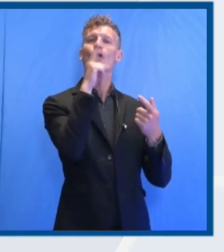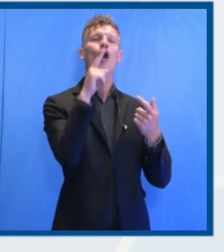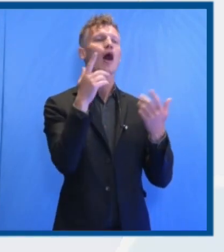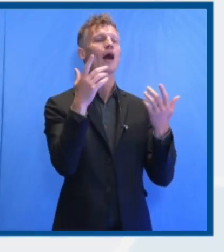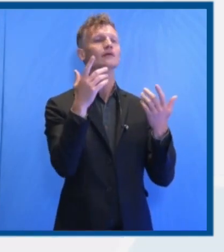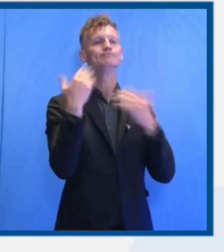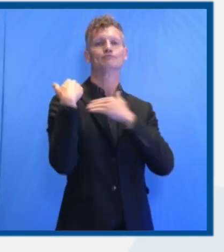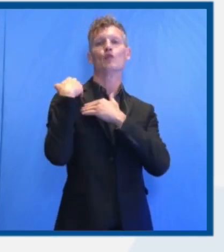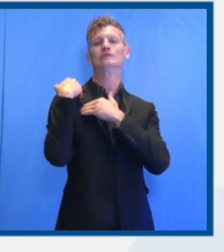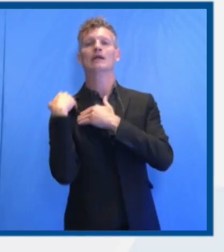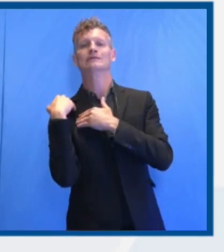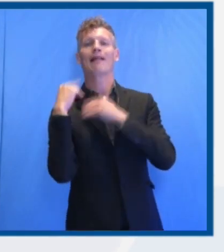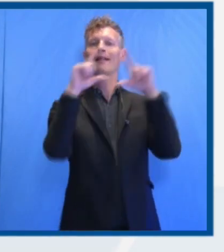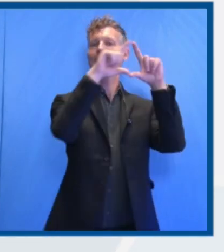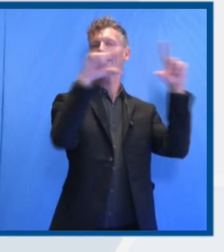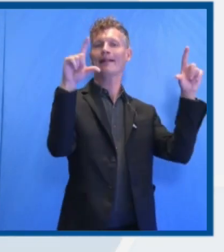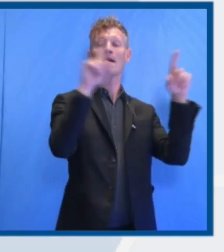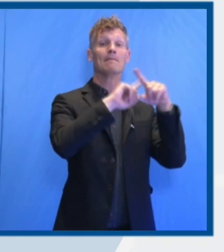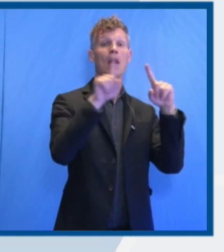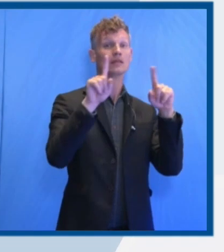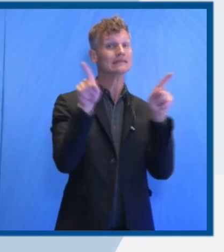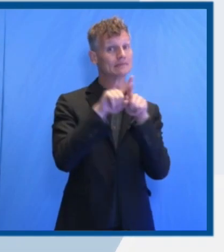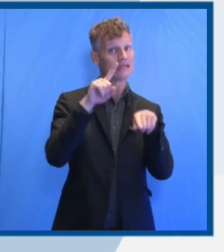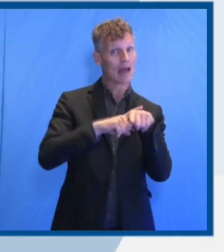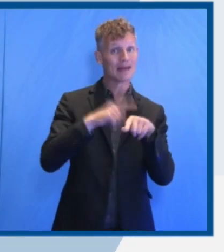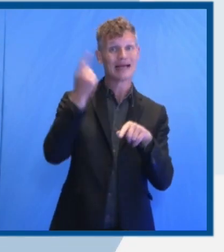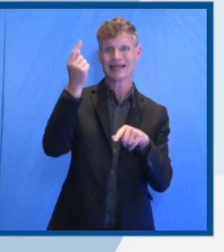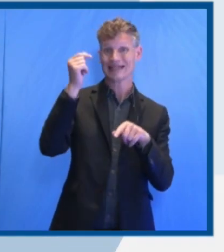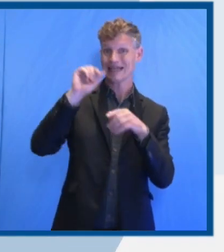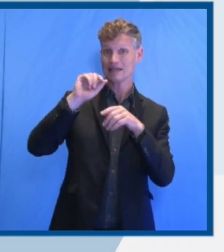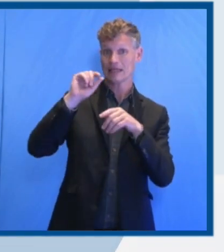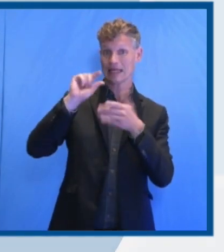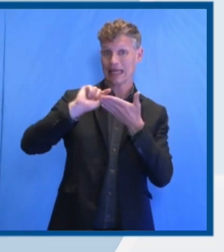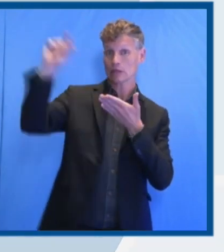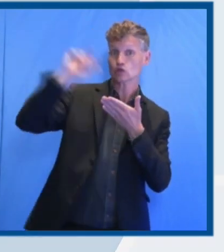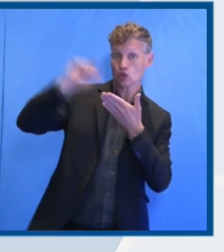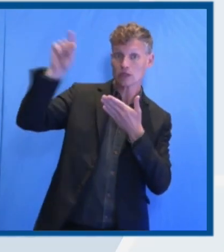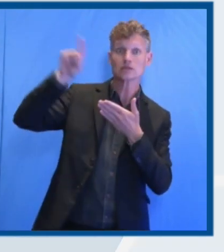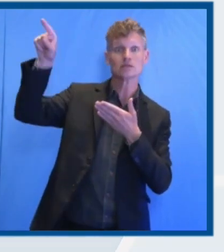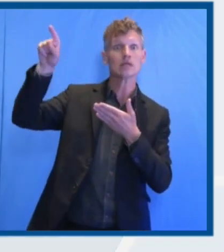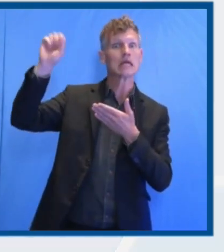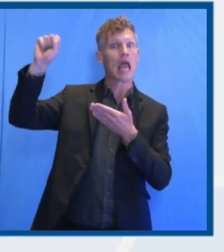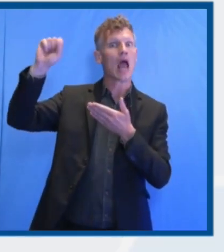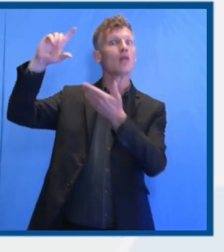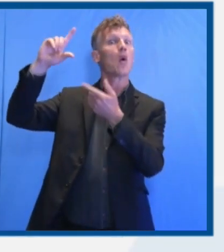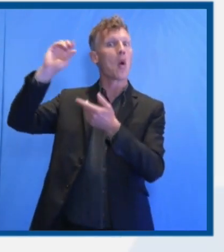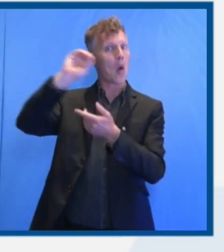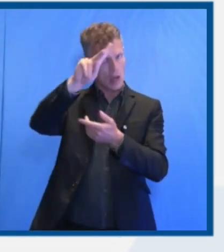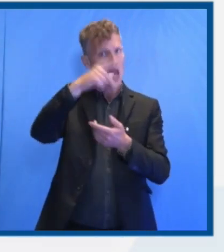tangible premium reductions that the insurance companies, I think, would be happy to do, because